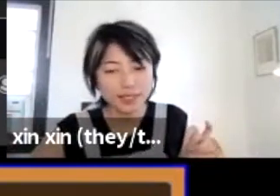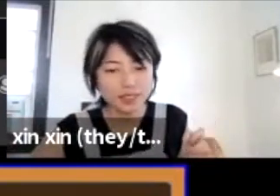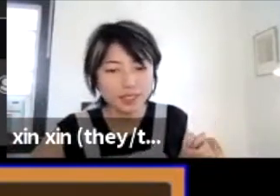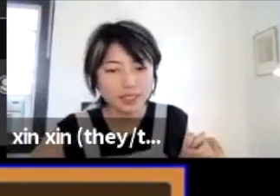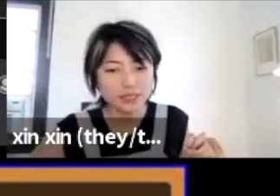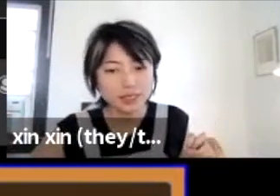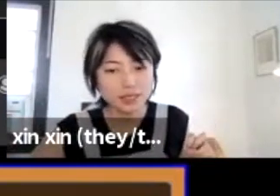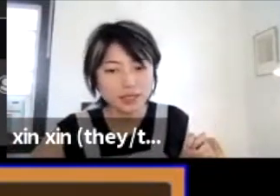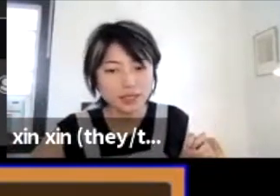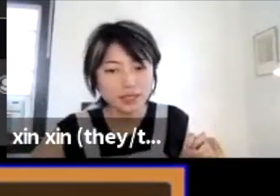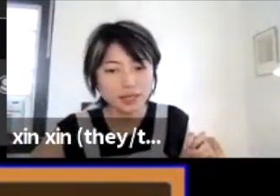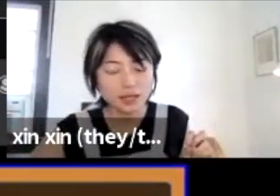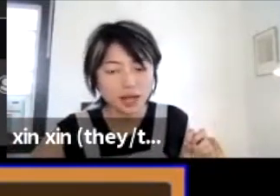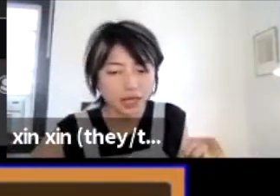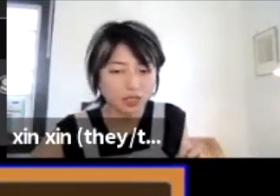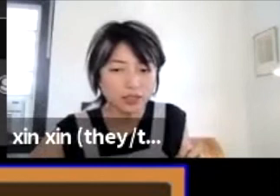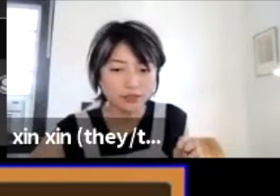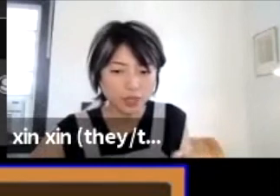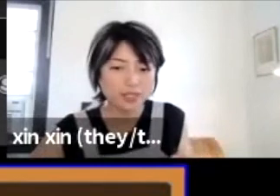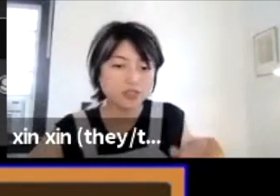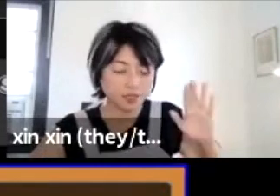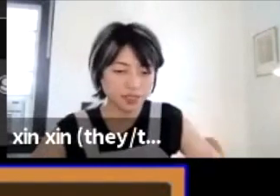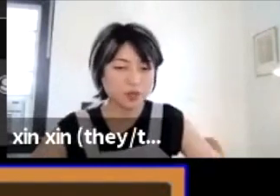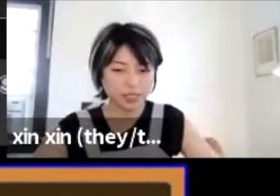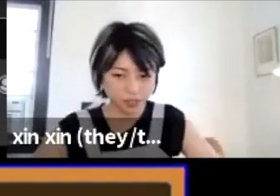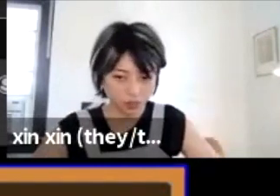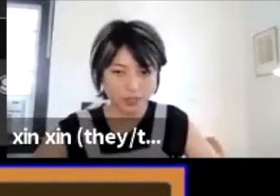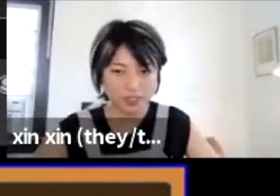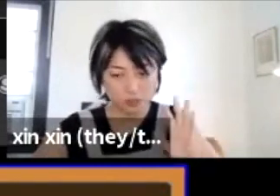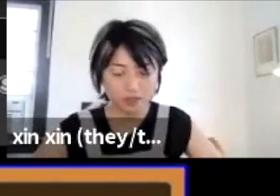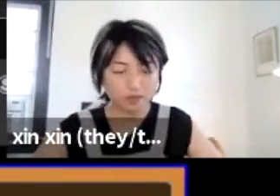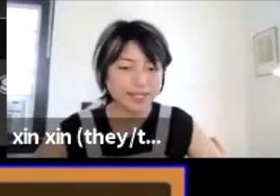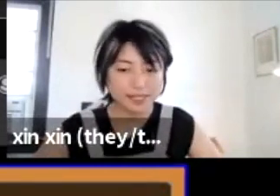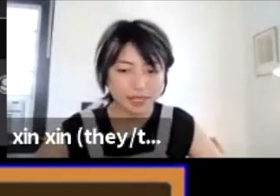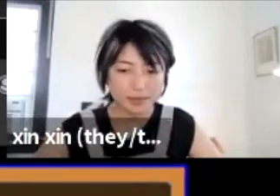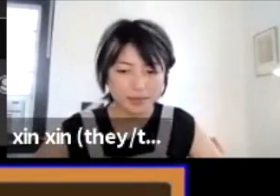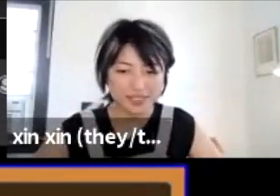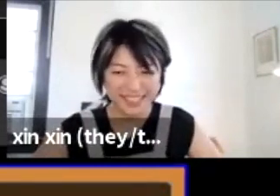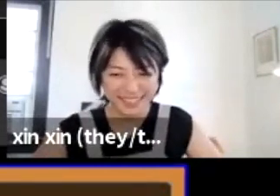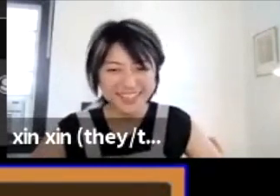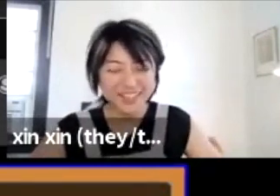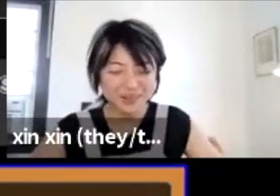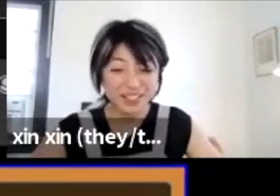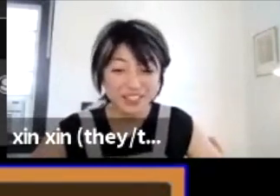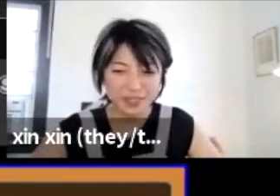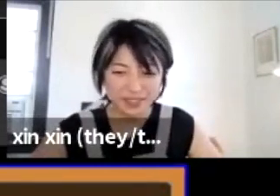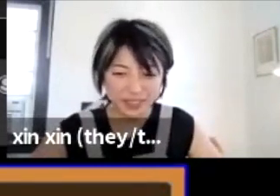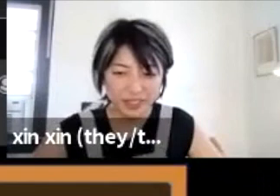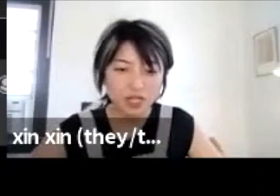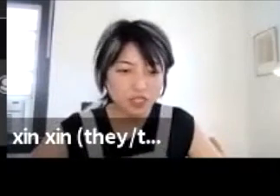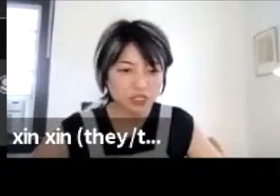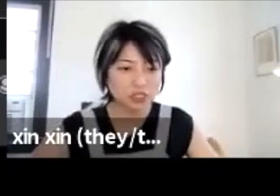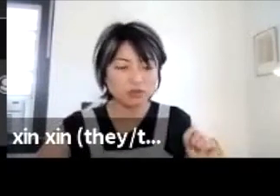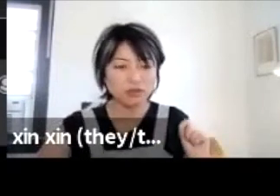like database icon on the right. So I'm just gonna go ahead and do it because we're at time. I'm just like, I'm anxious about that right